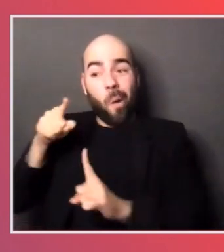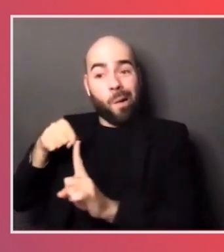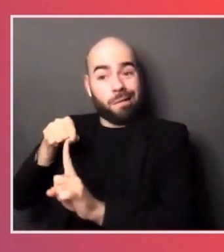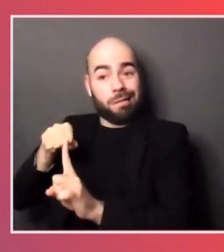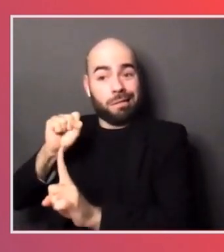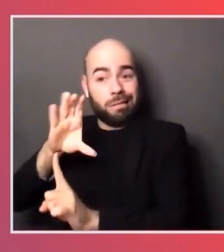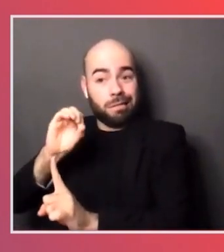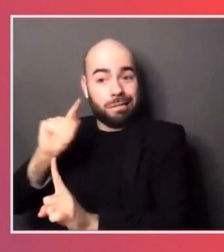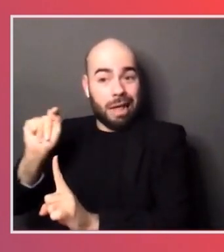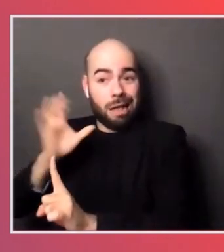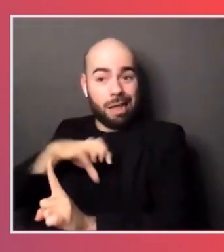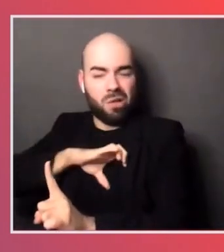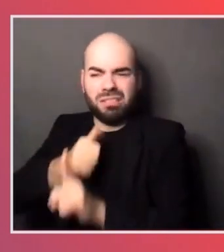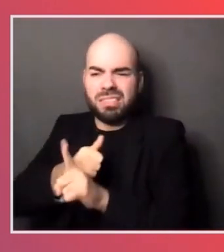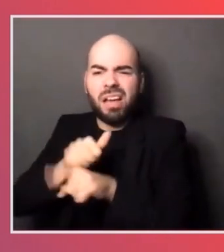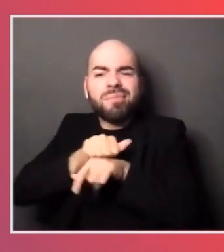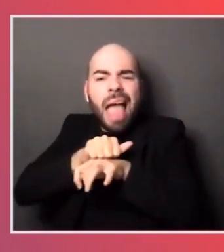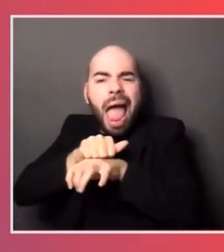ant's body is